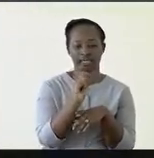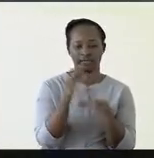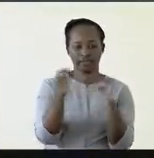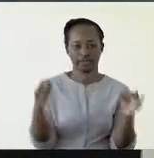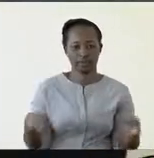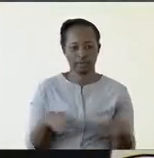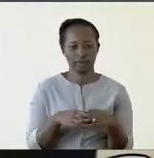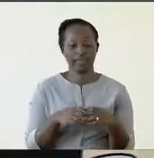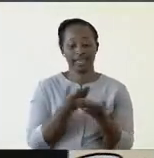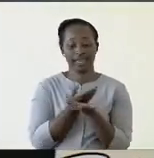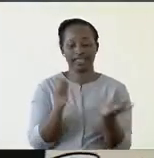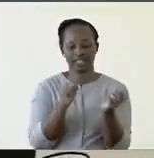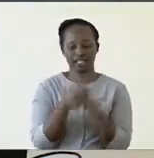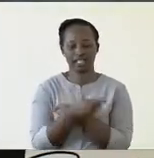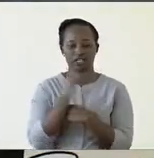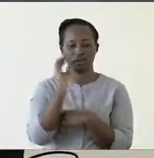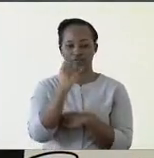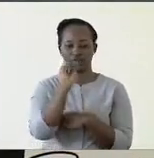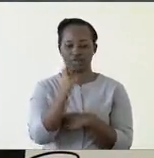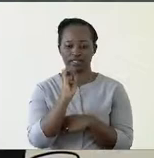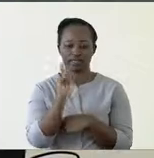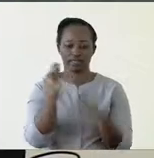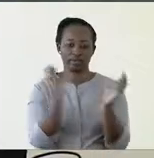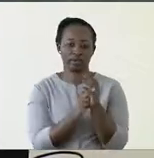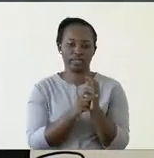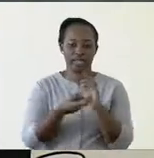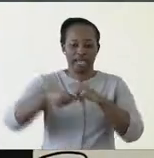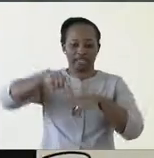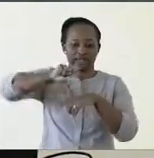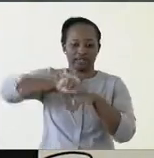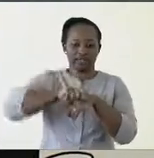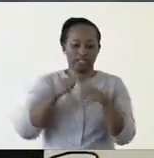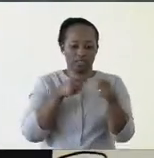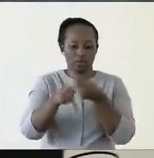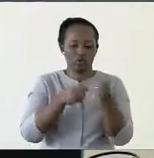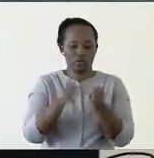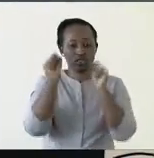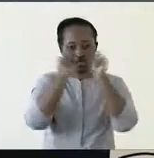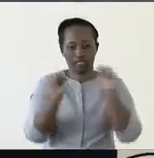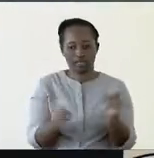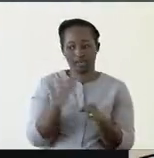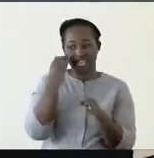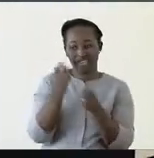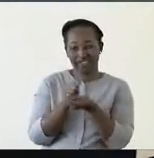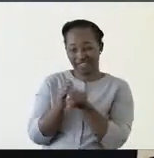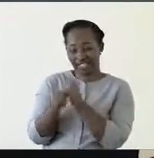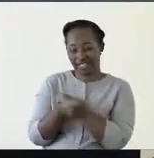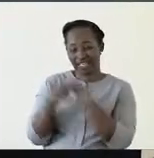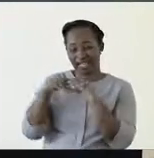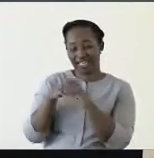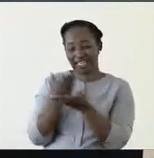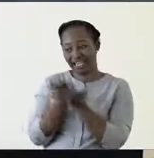Any change from the set point activates a control system. Once there is a change in any set